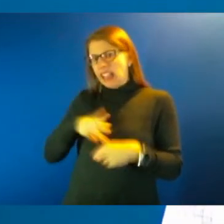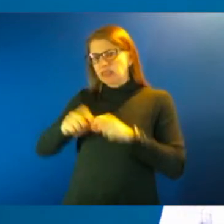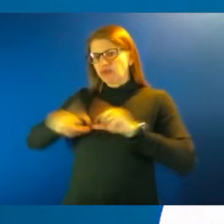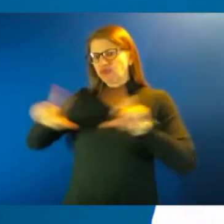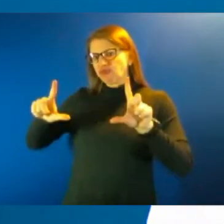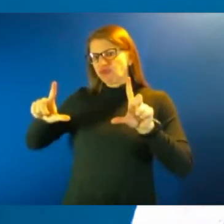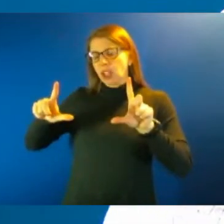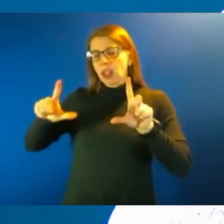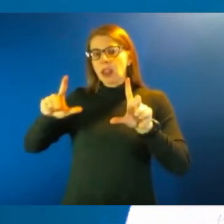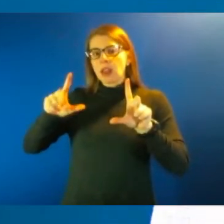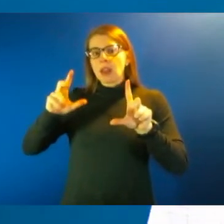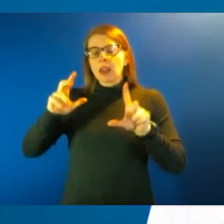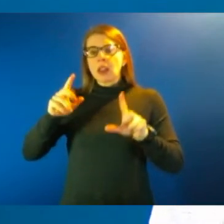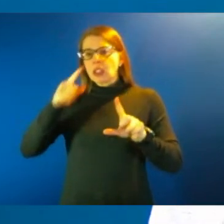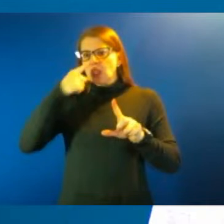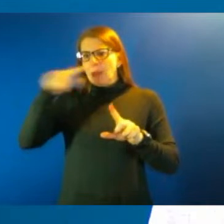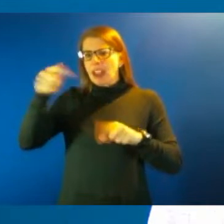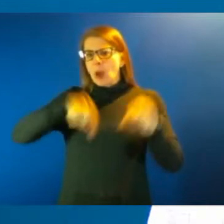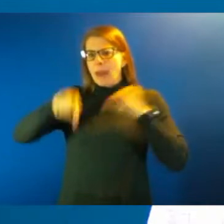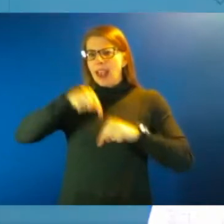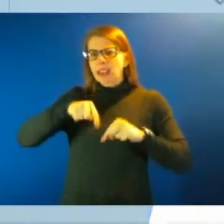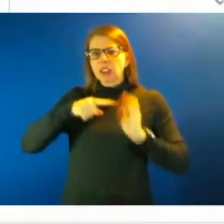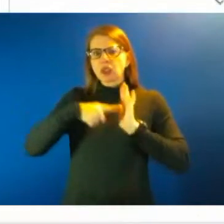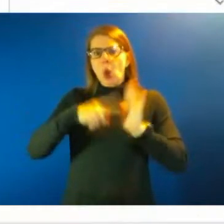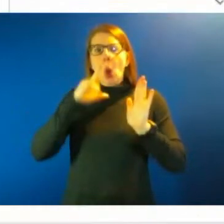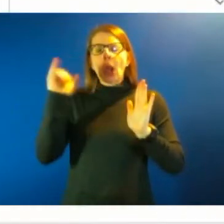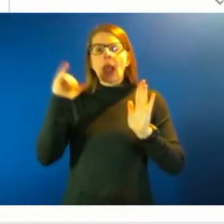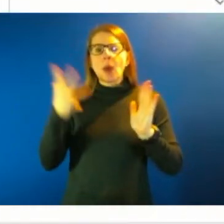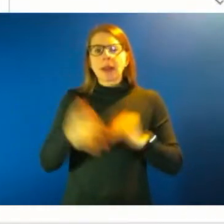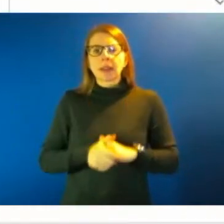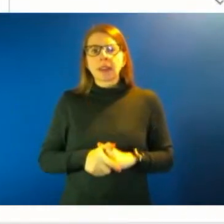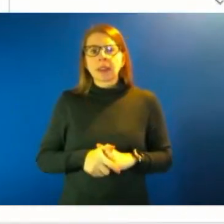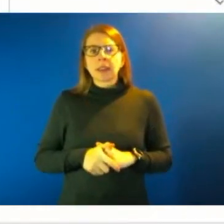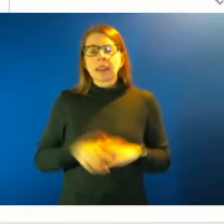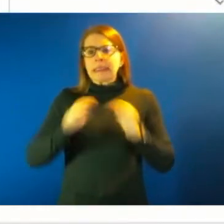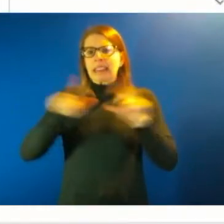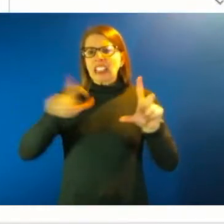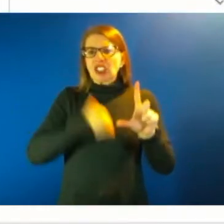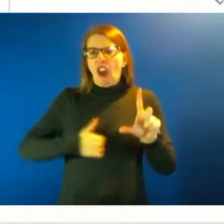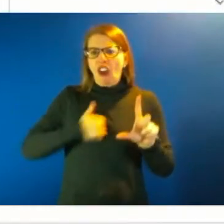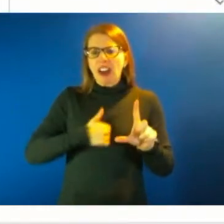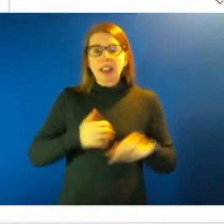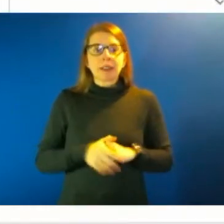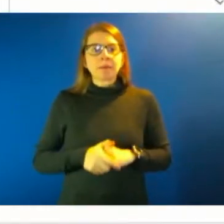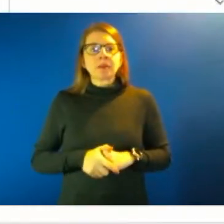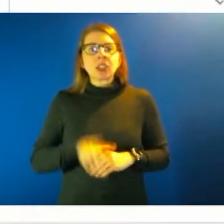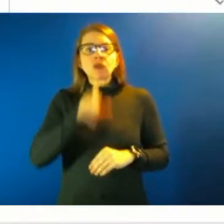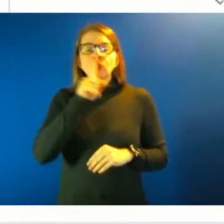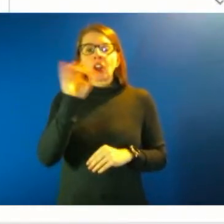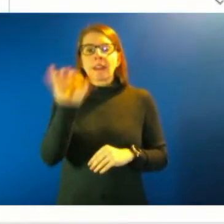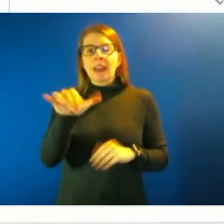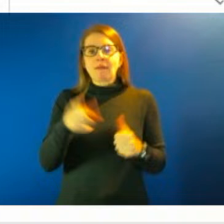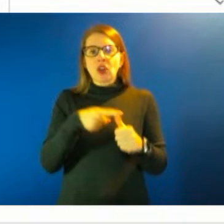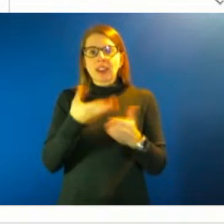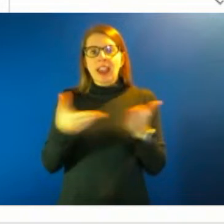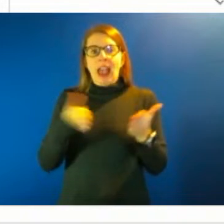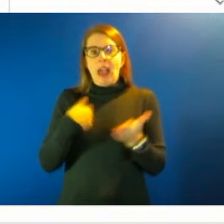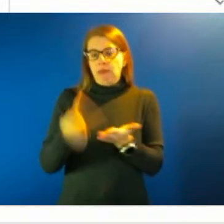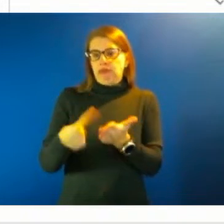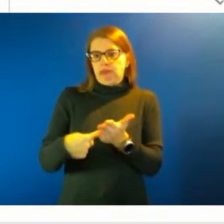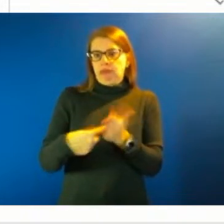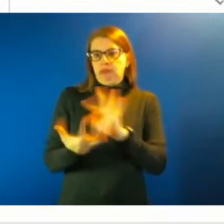no worries. Okay, go back though and show us what we're looking at. Look at those slides. Sorry about that. Sure. So that's the Help us first with thing I those. was talking about. That's the